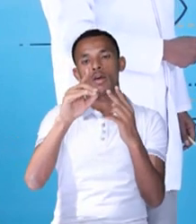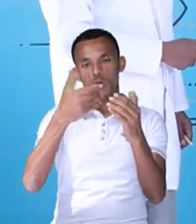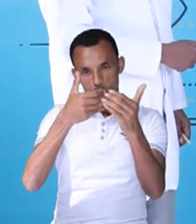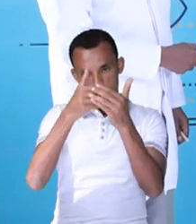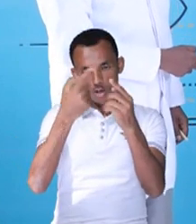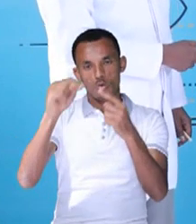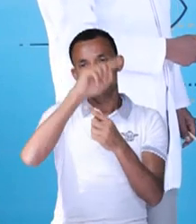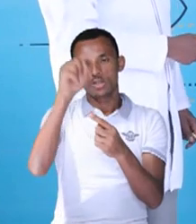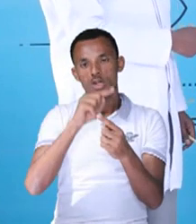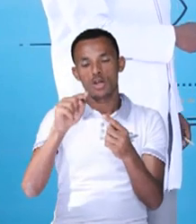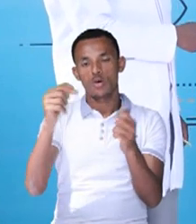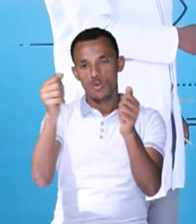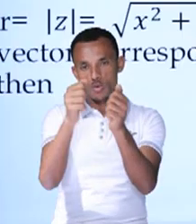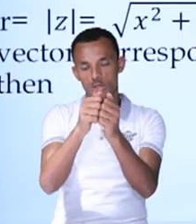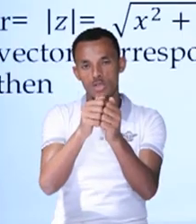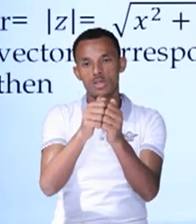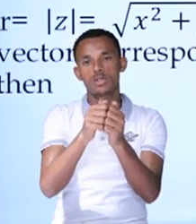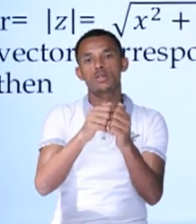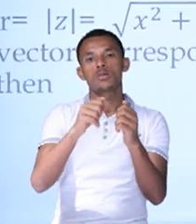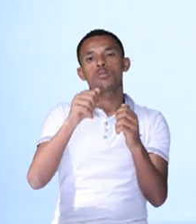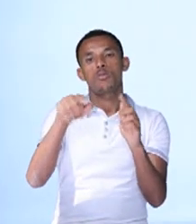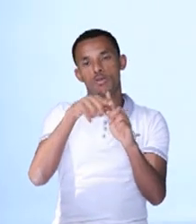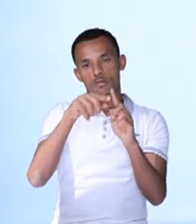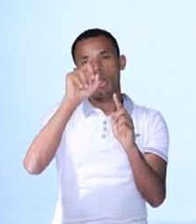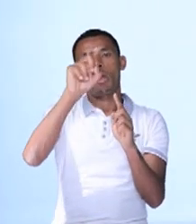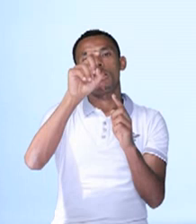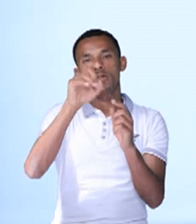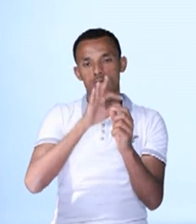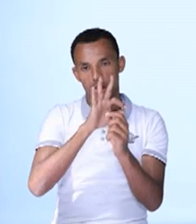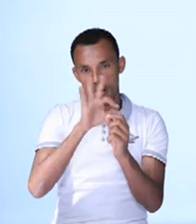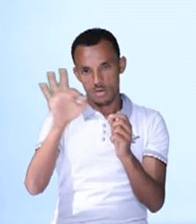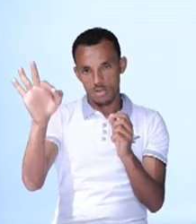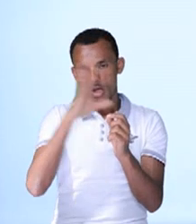z with positive x-axis, then